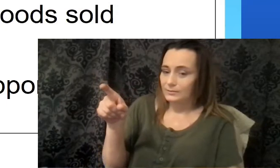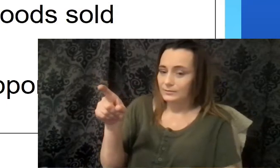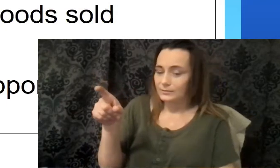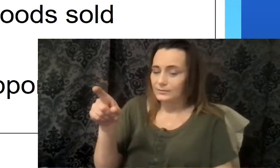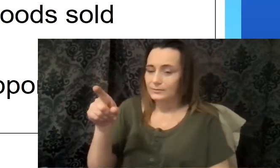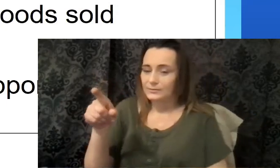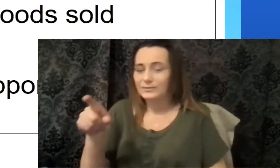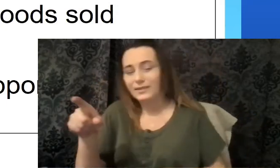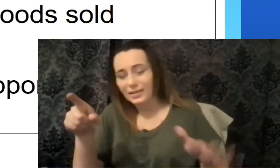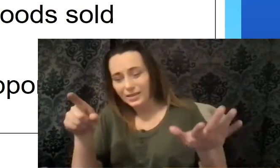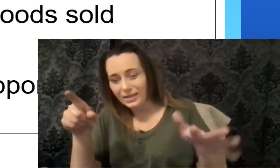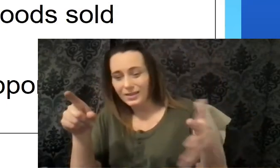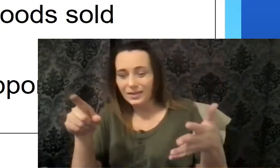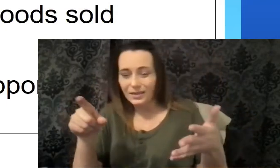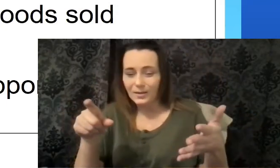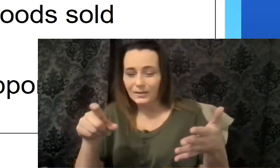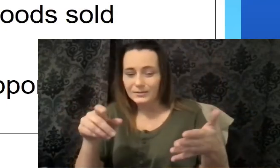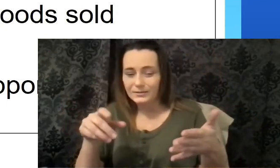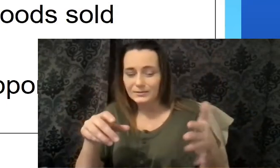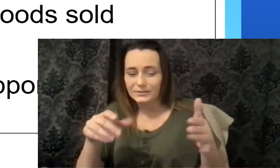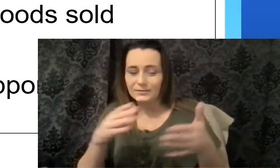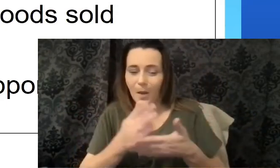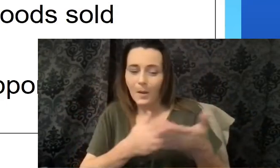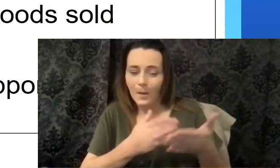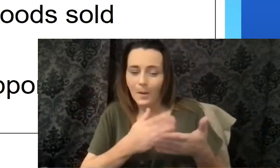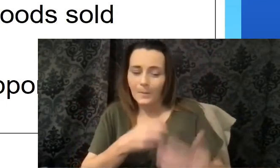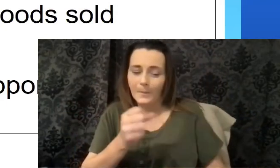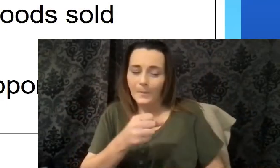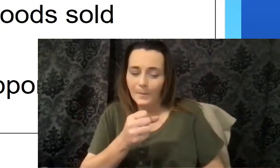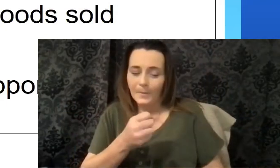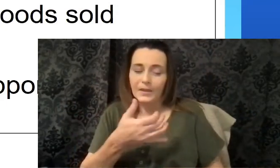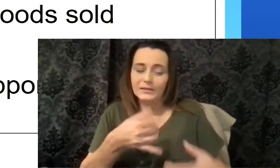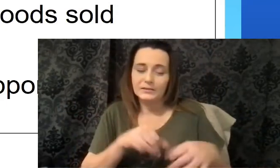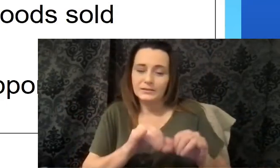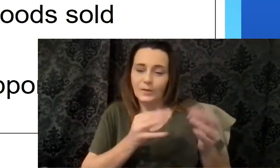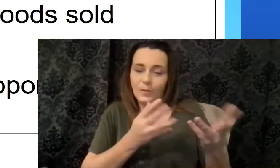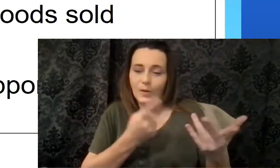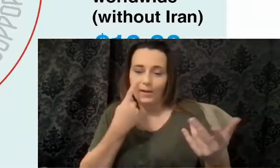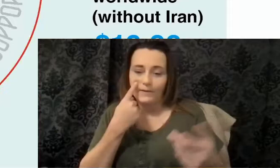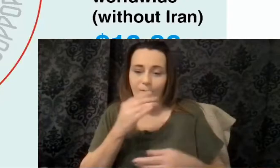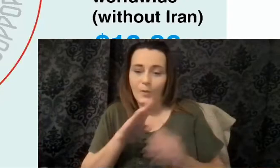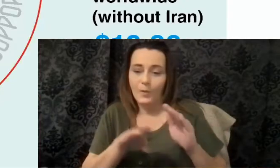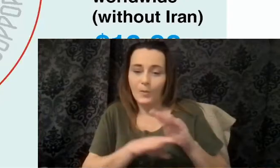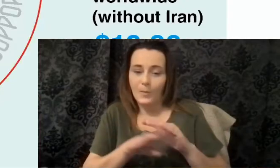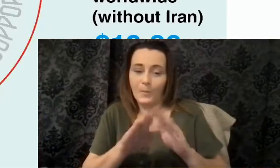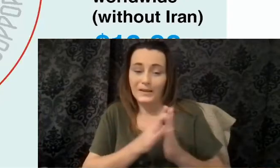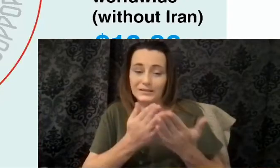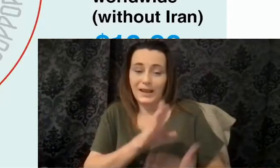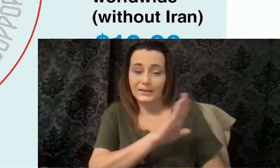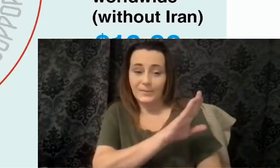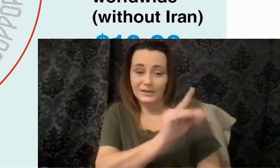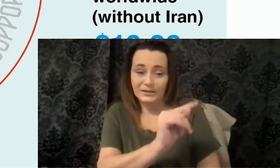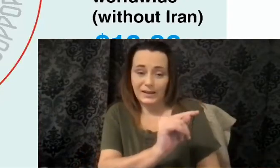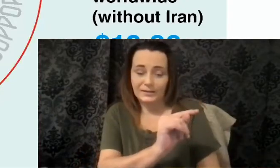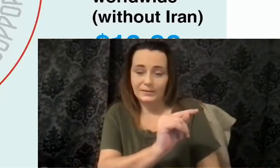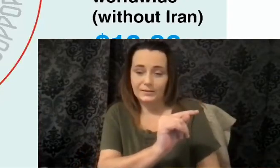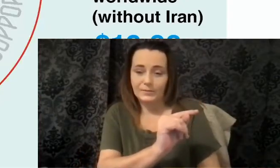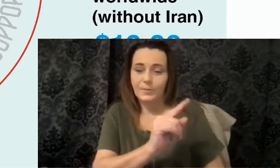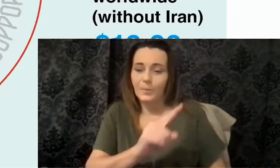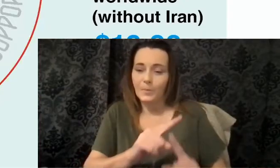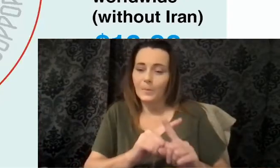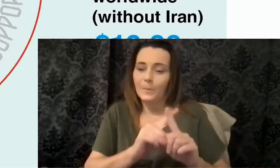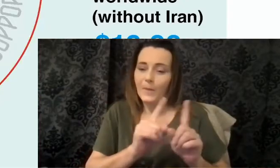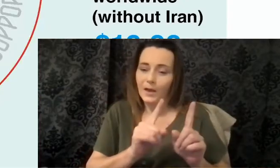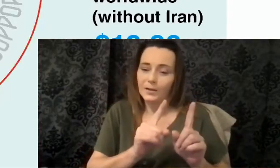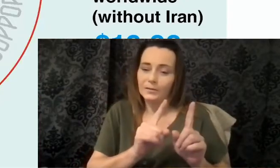Partly. We're still waiting for basic text. But there was a